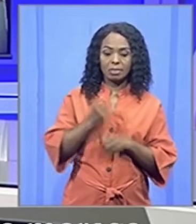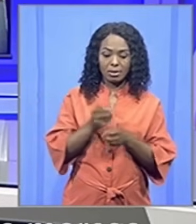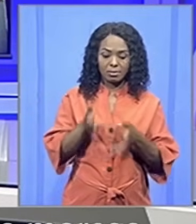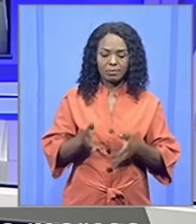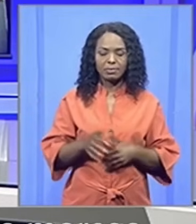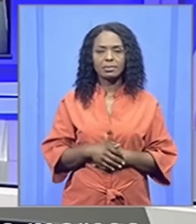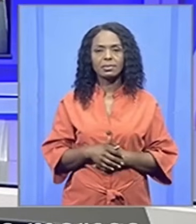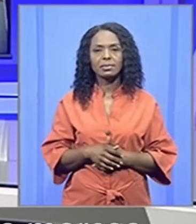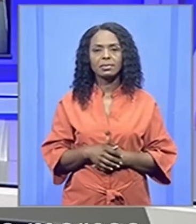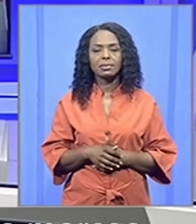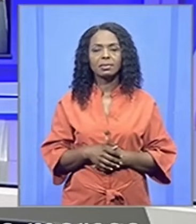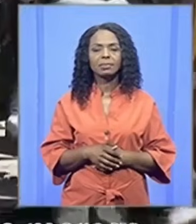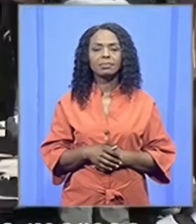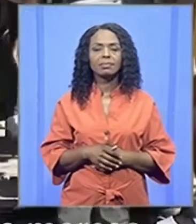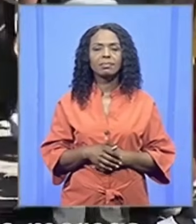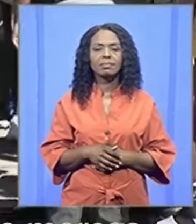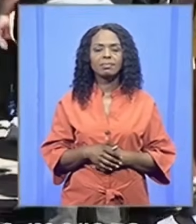dithuto.